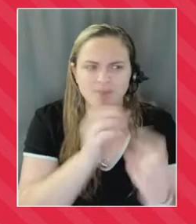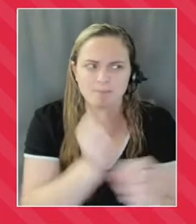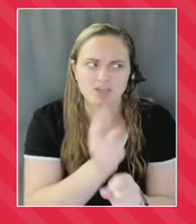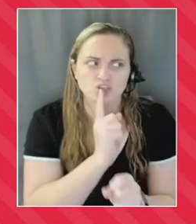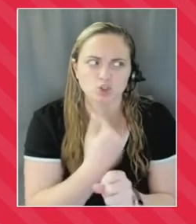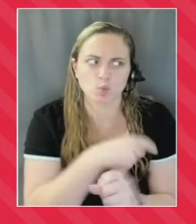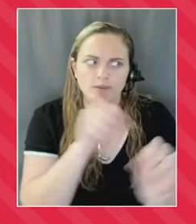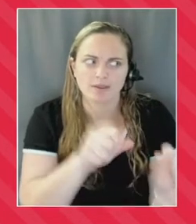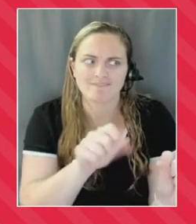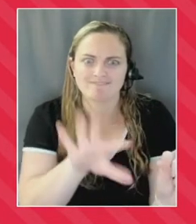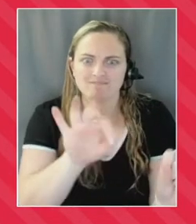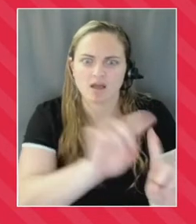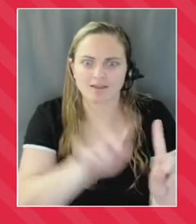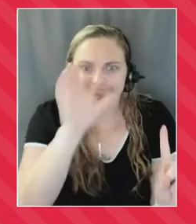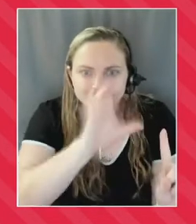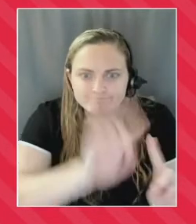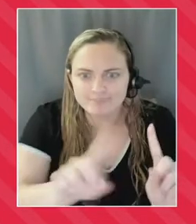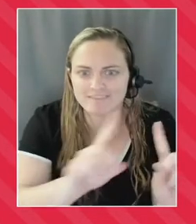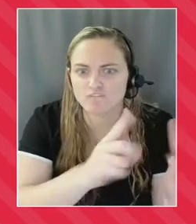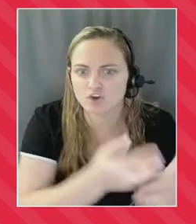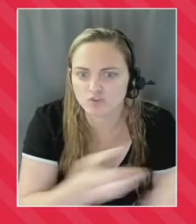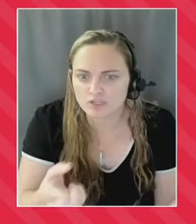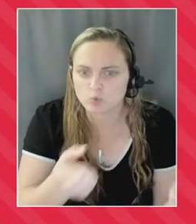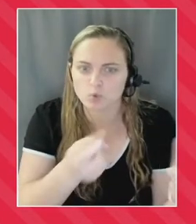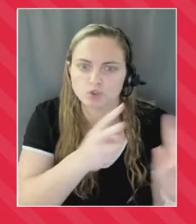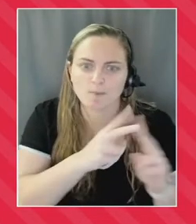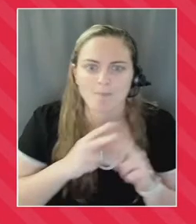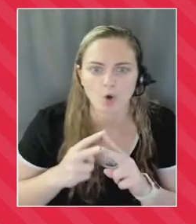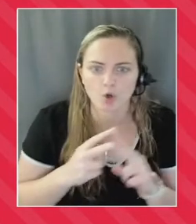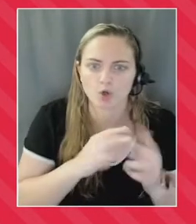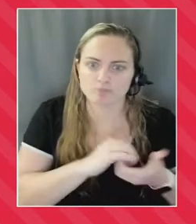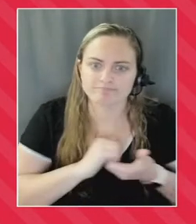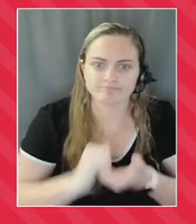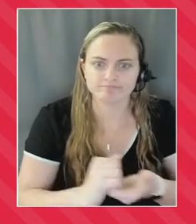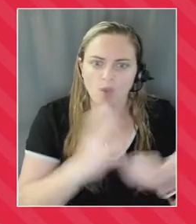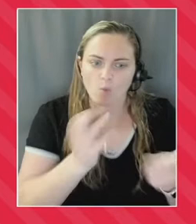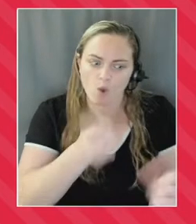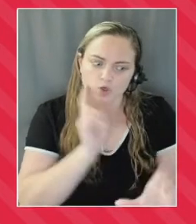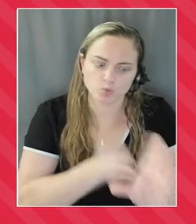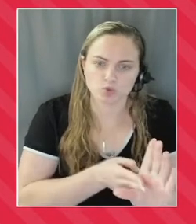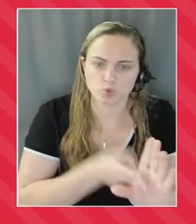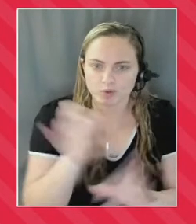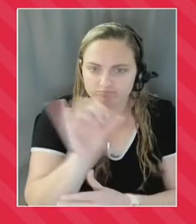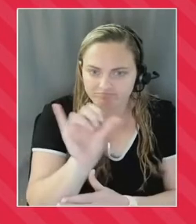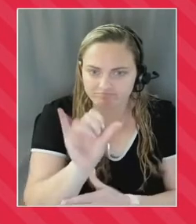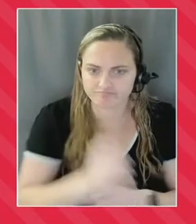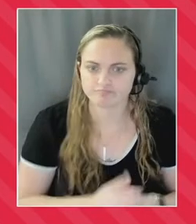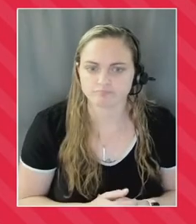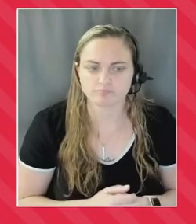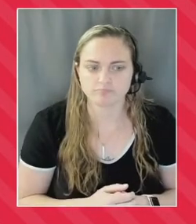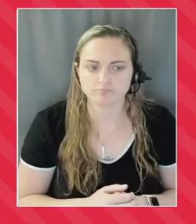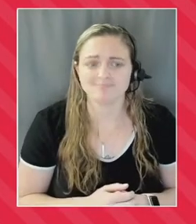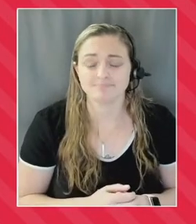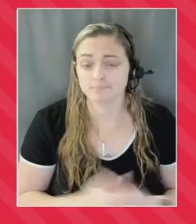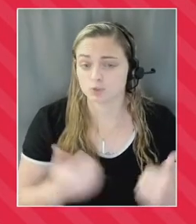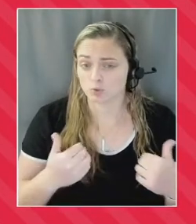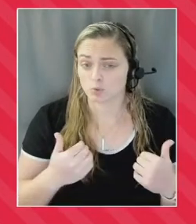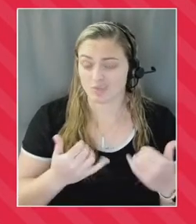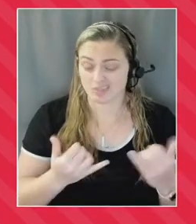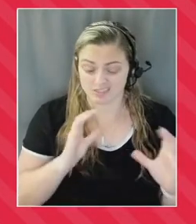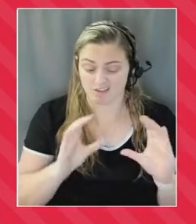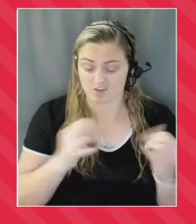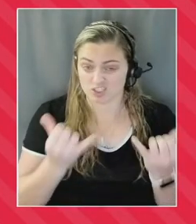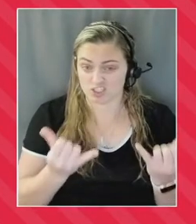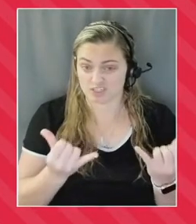find resources and partners that want to be on this journey with us. And so just by having this conversation today,